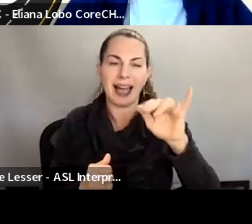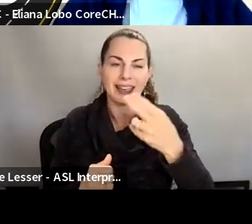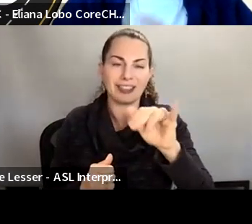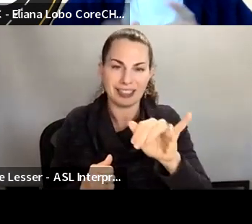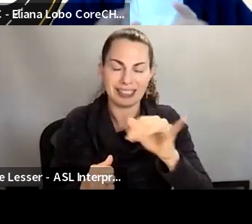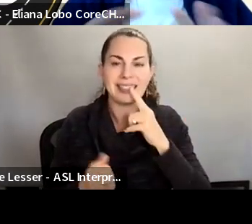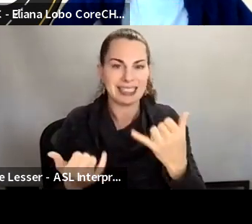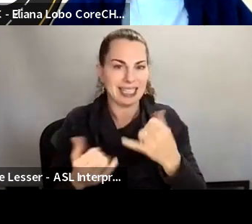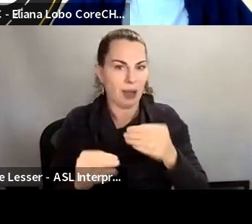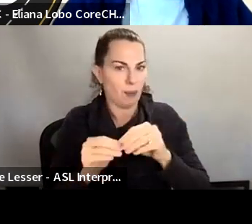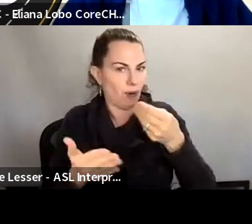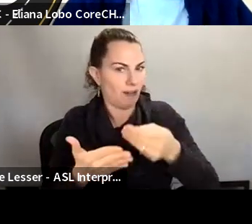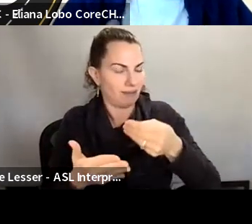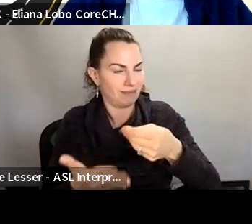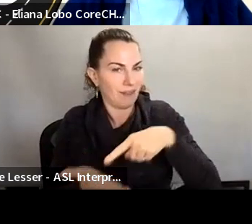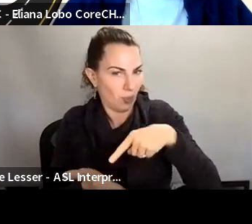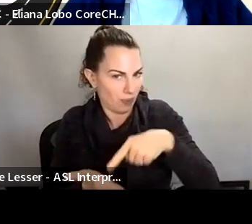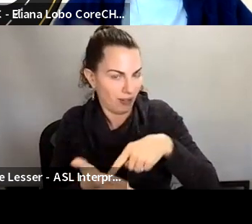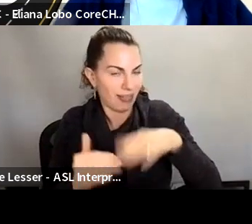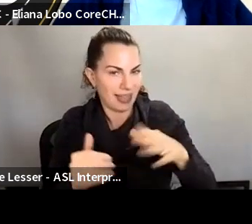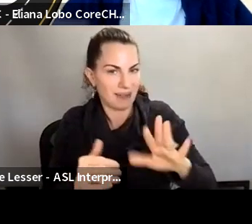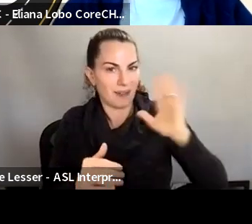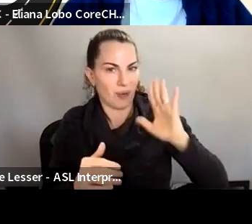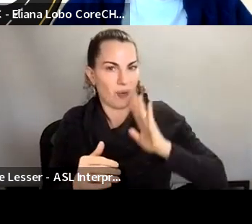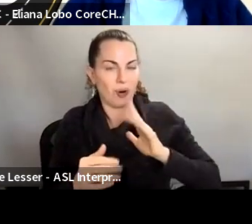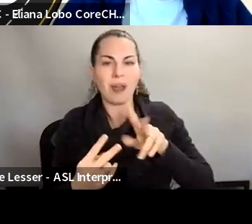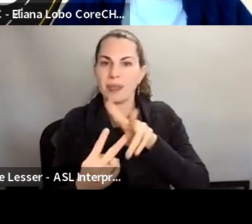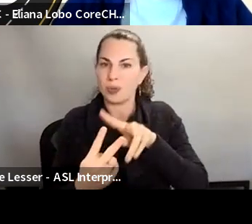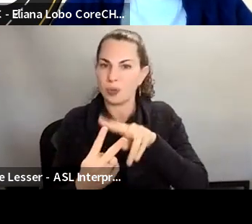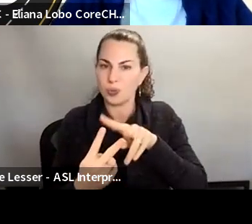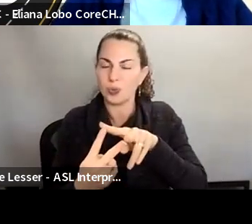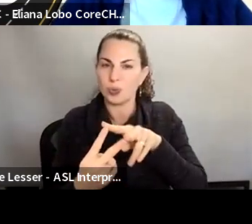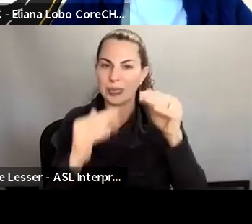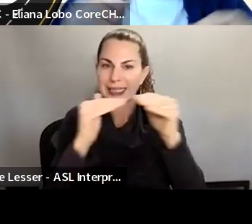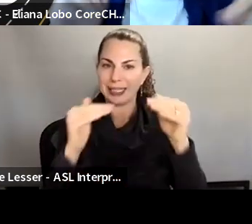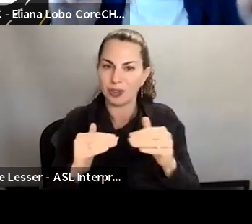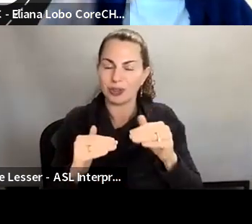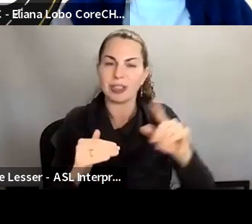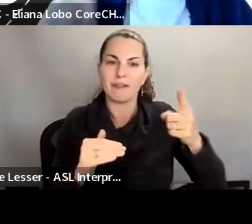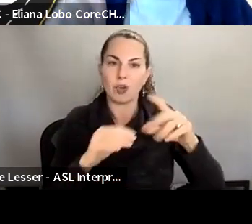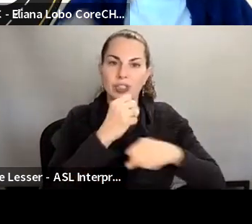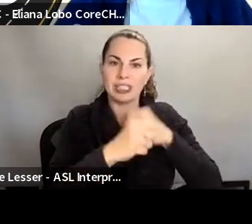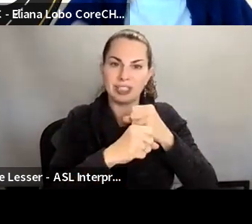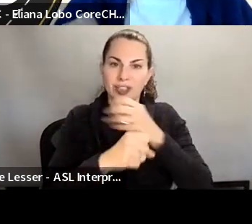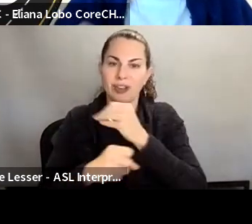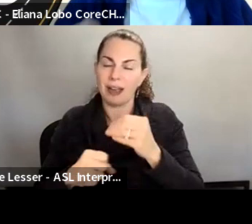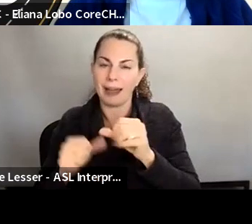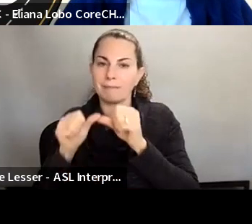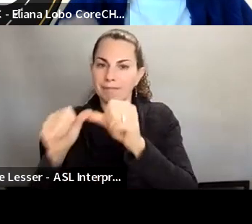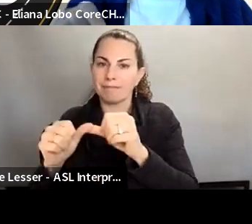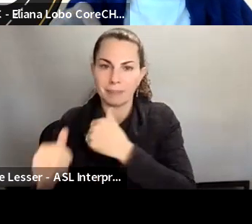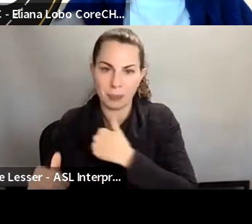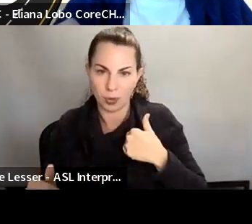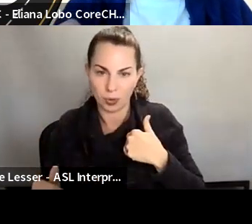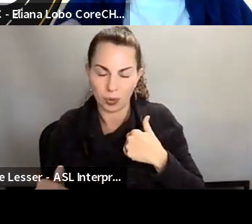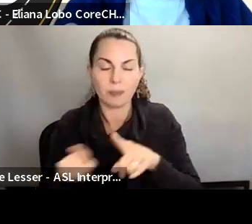years. Those are the only two tiers, first year and sustaining member. And join the groups on